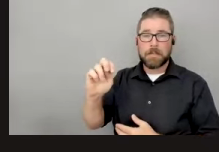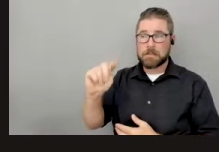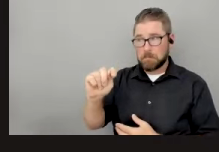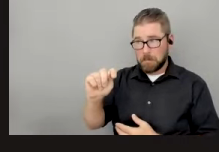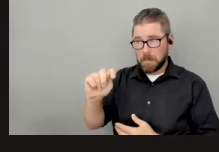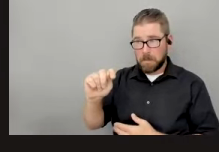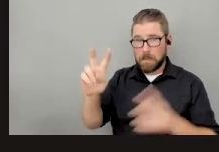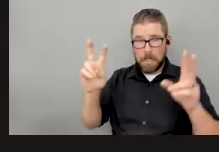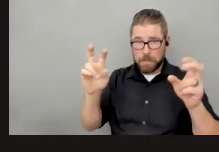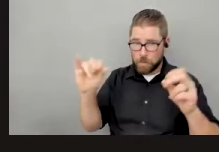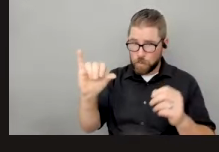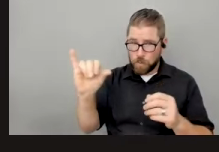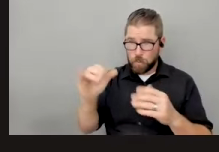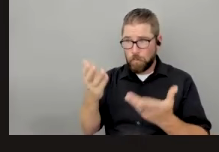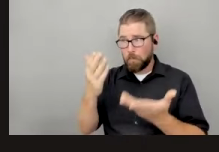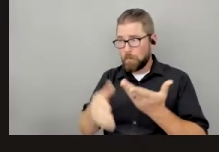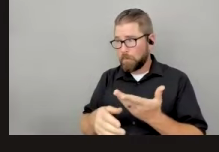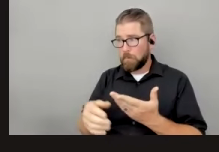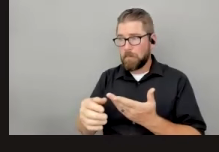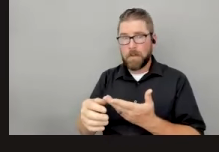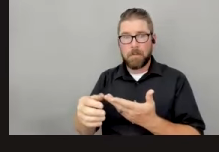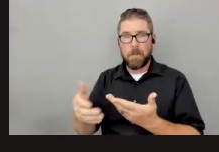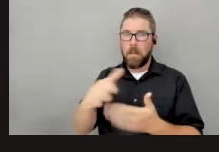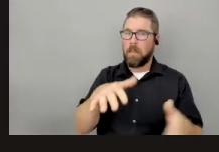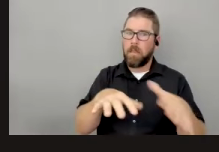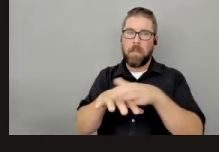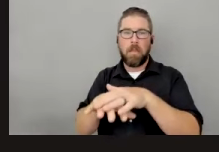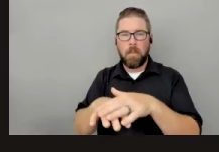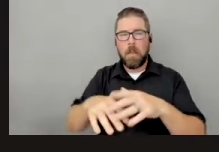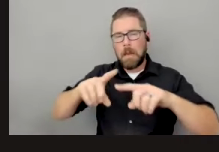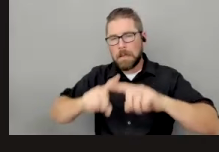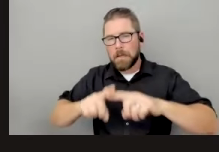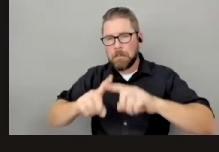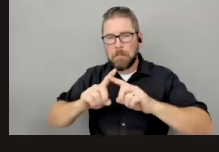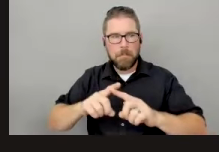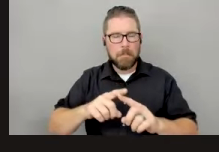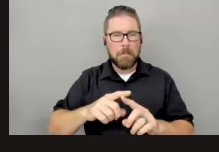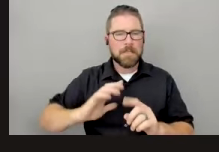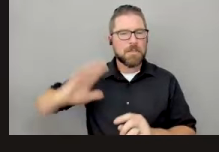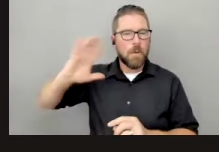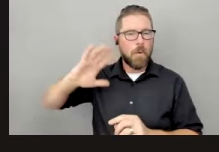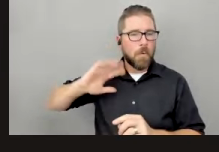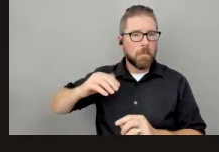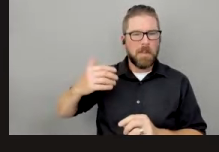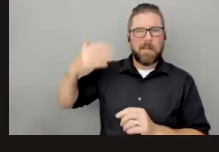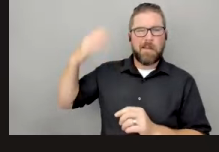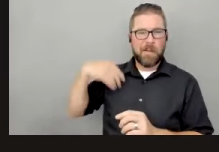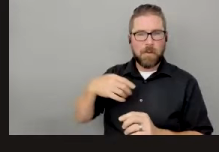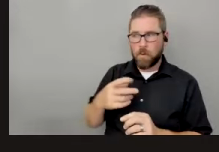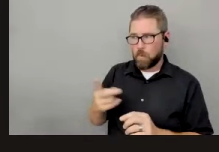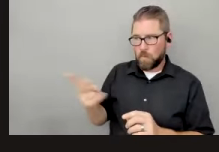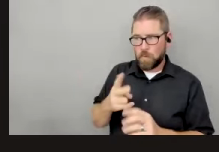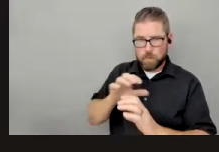depends. Yeah. Depends on how far the conversation previously went. It depends on